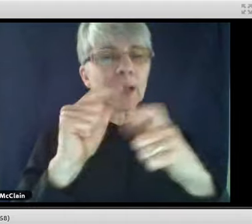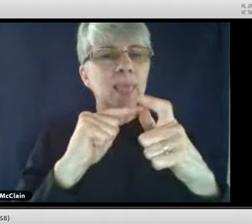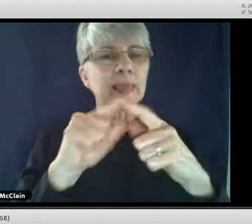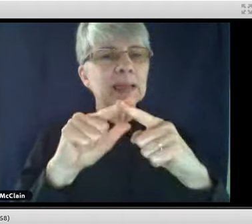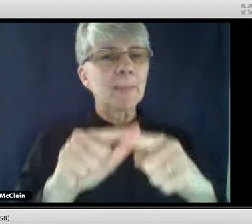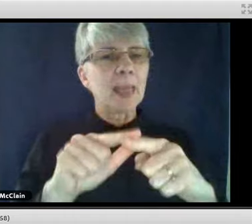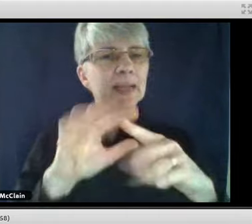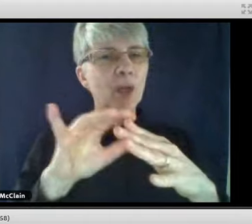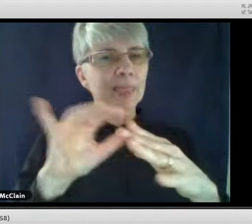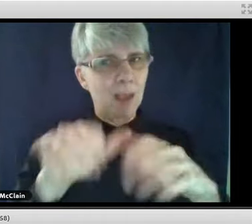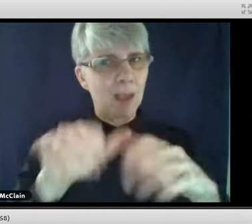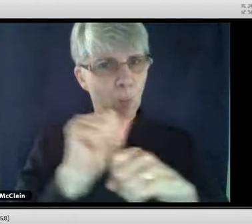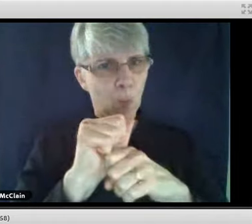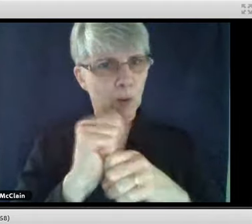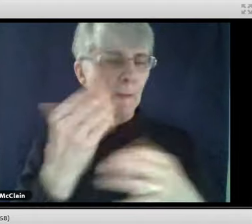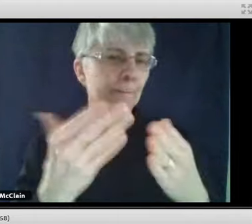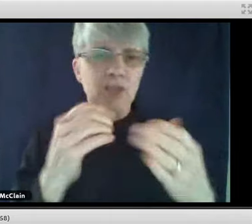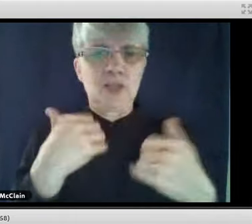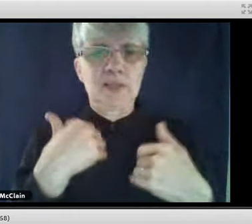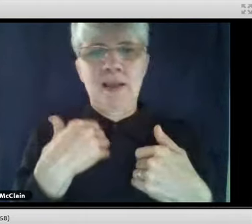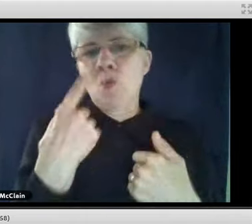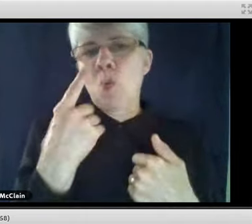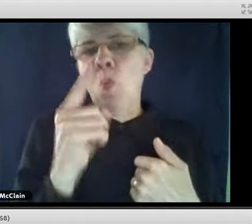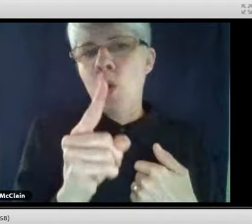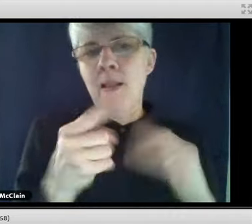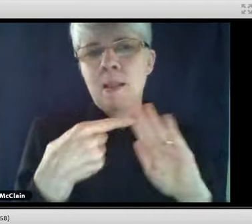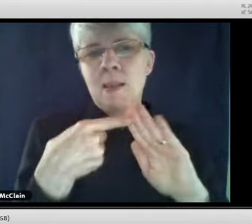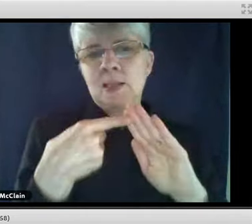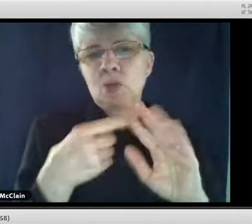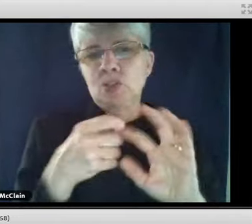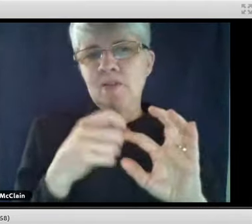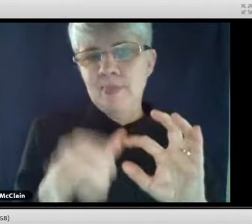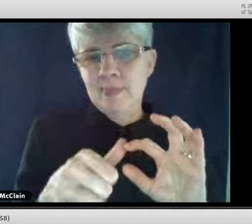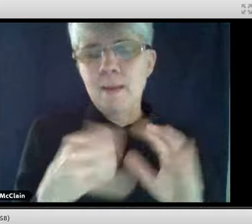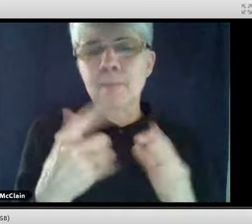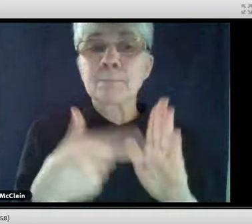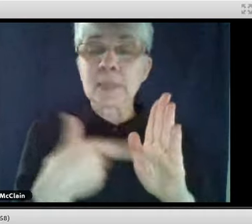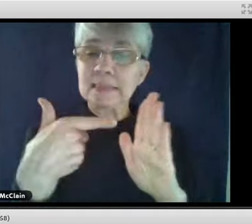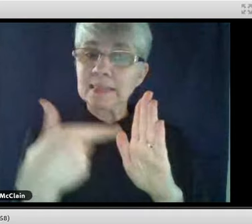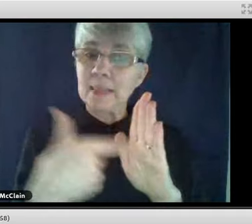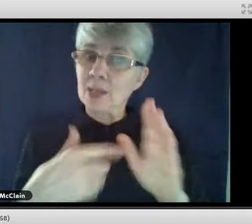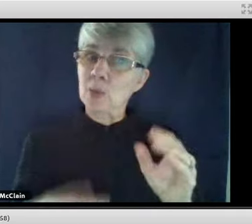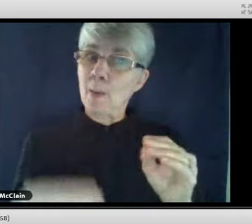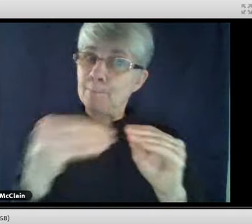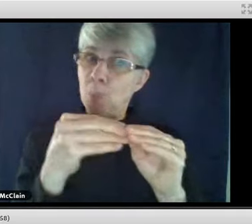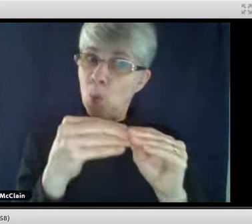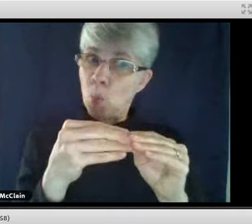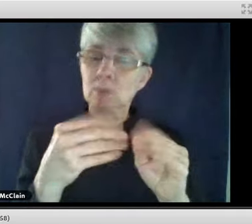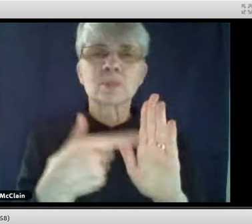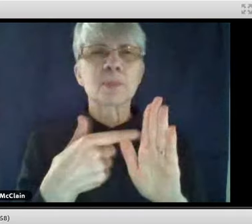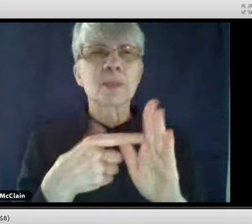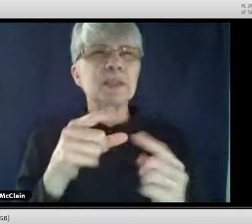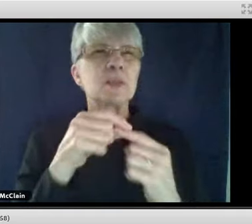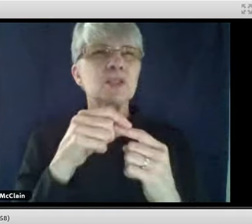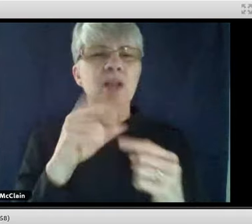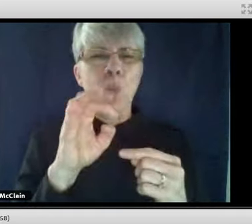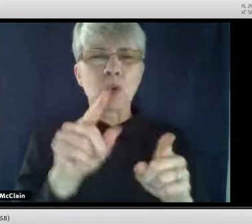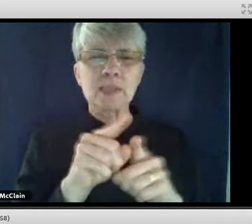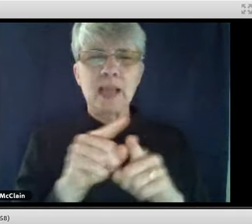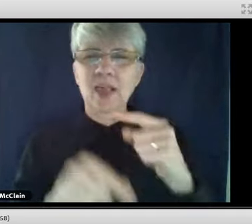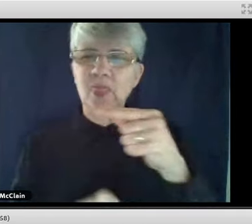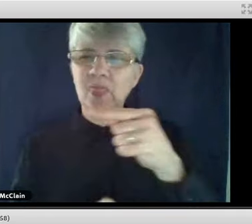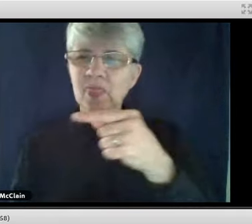on the work, may just have one expression of that, but sometimes there's more than that, right? So especially works like this